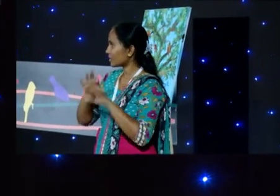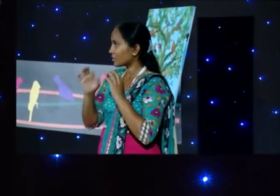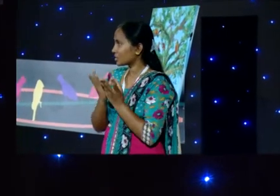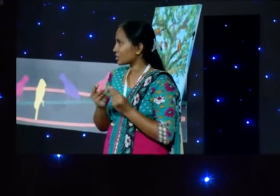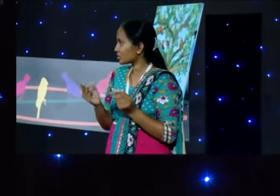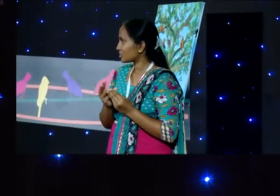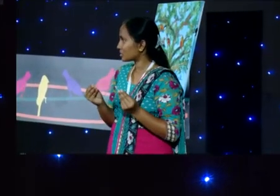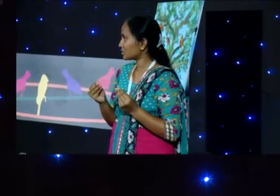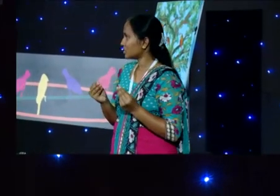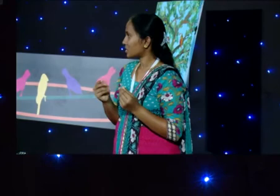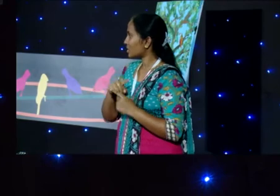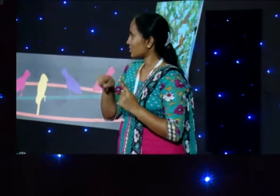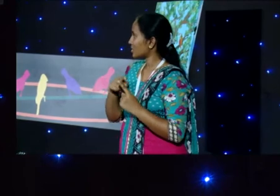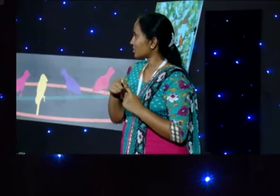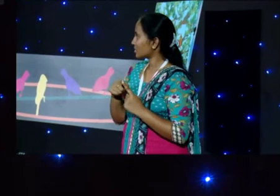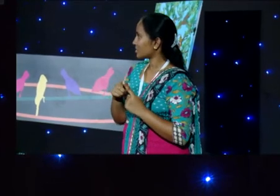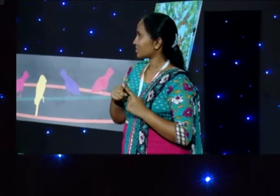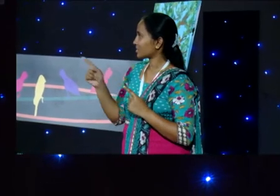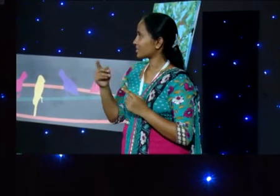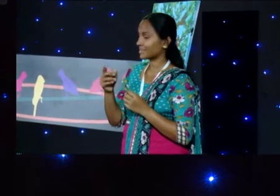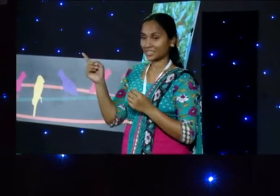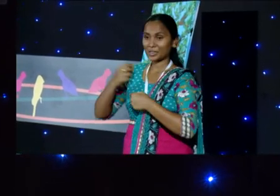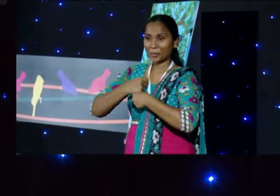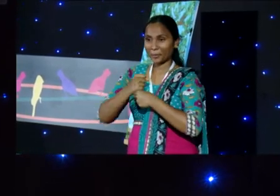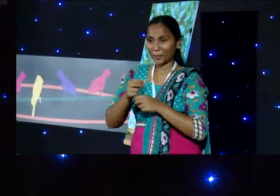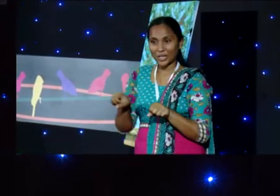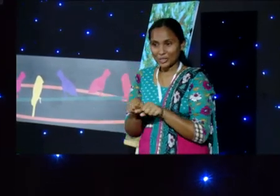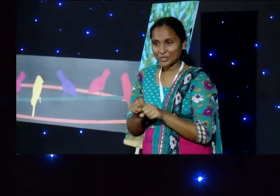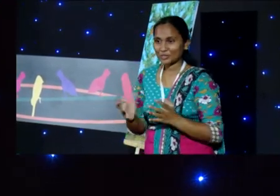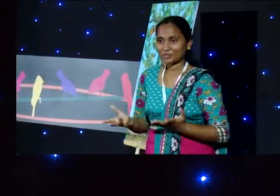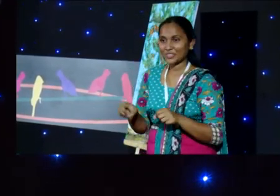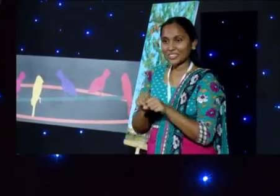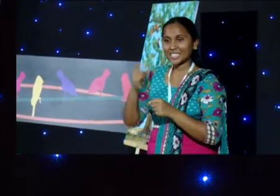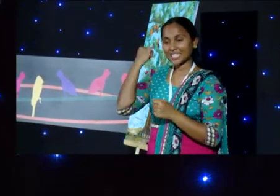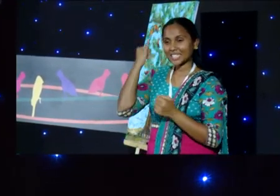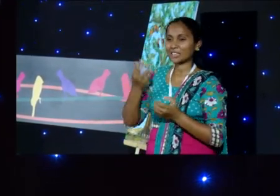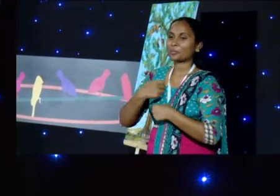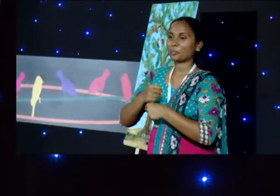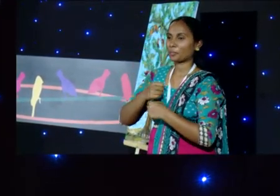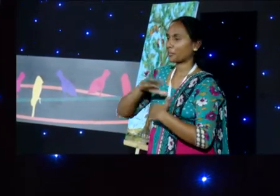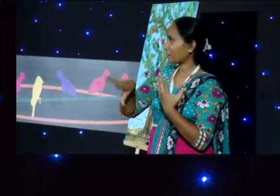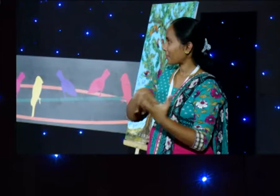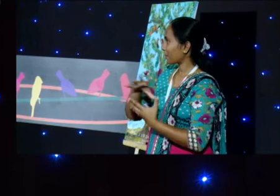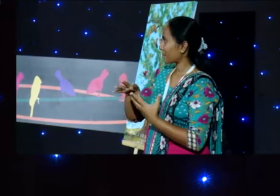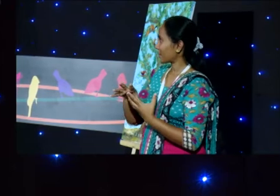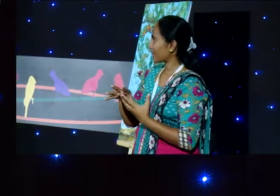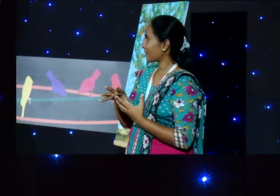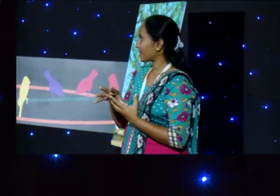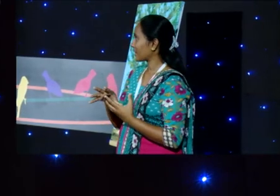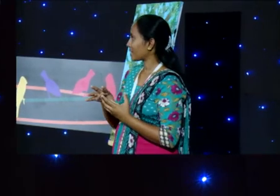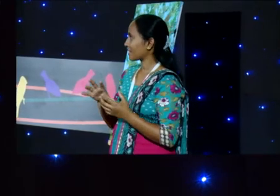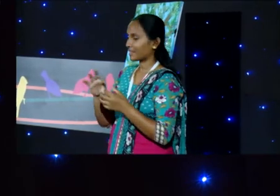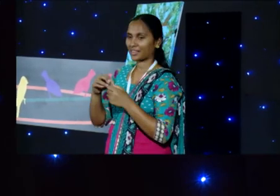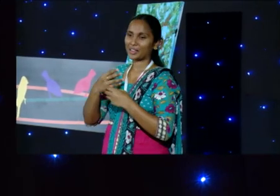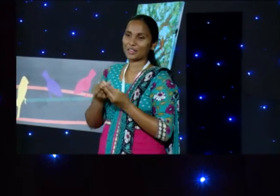solutions that already work in other domains. I didn't invent a shoe. Shoes have been there for ages. And mix and match and combine them cleverly into domains,